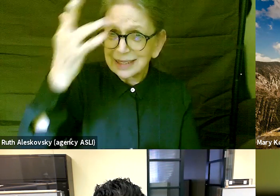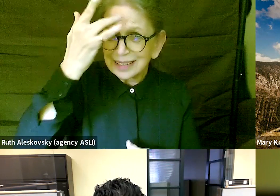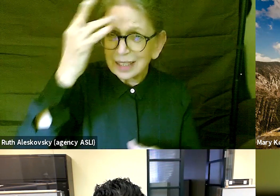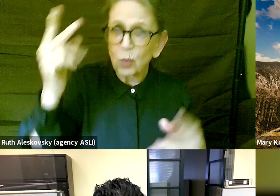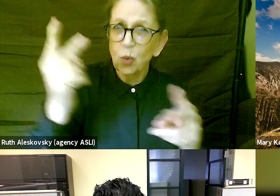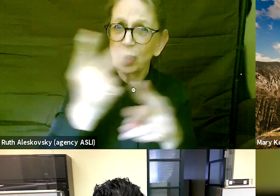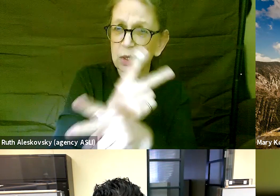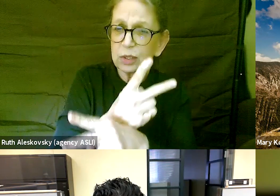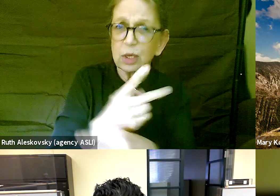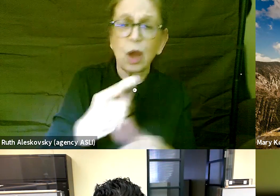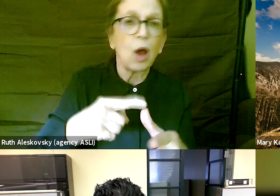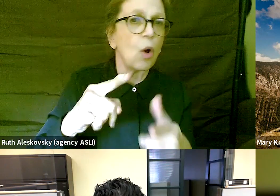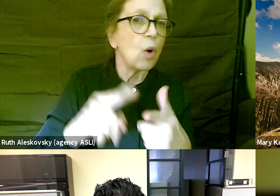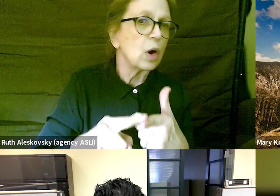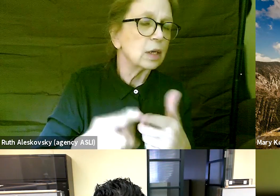that